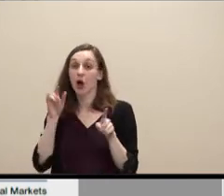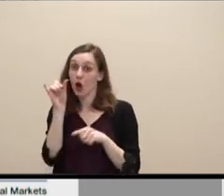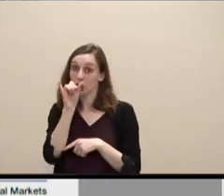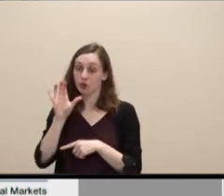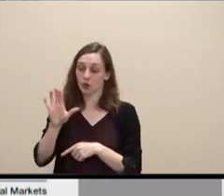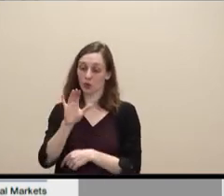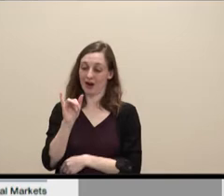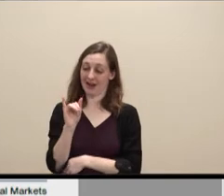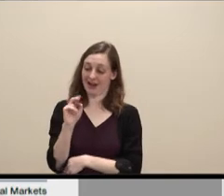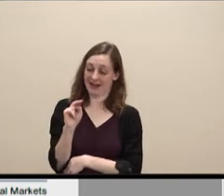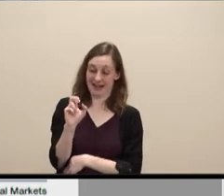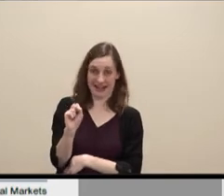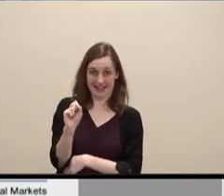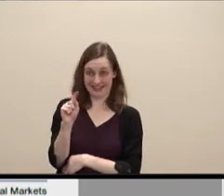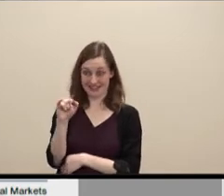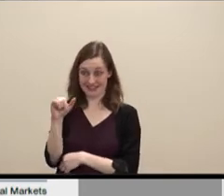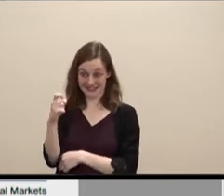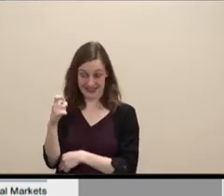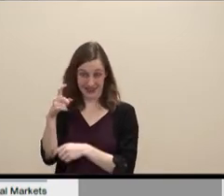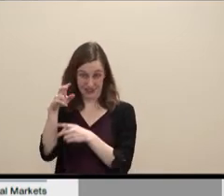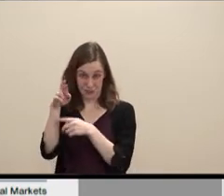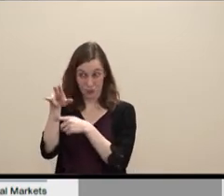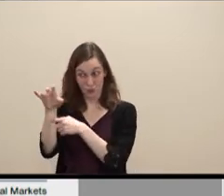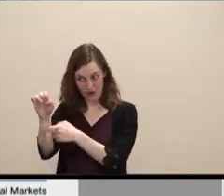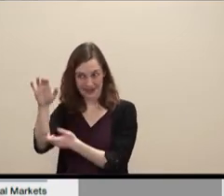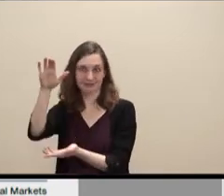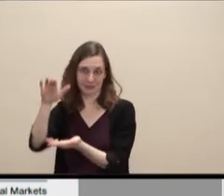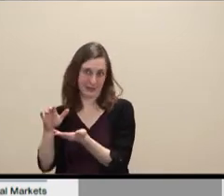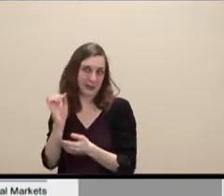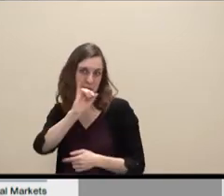your INS tax rate a little bit during that time as well.